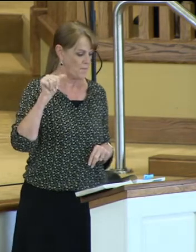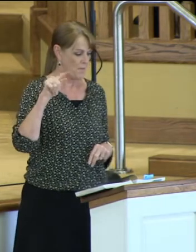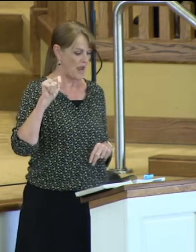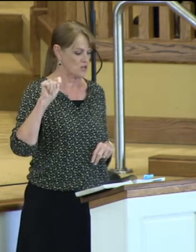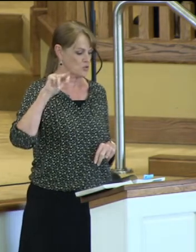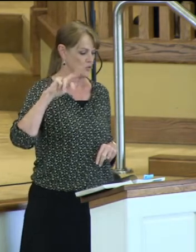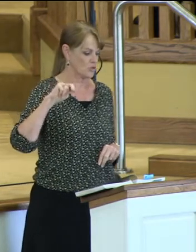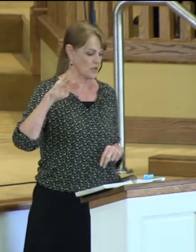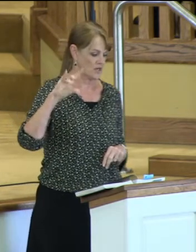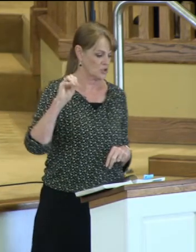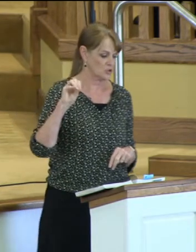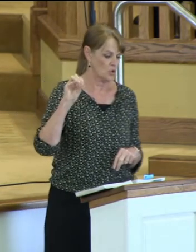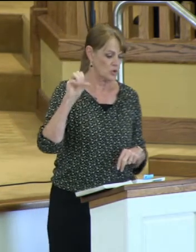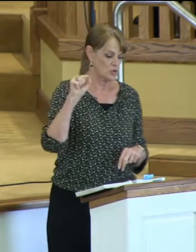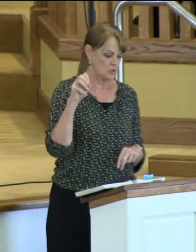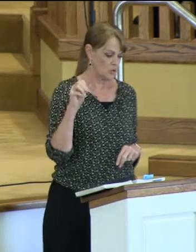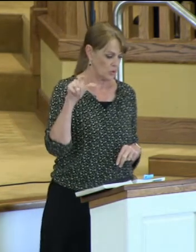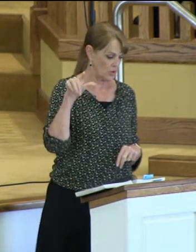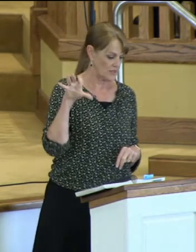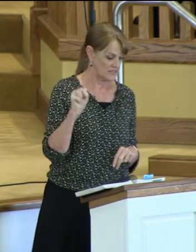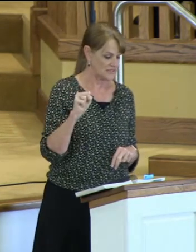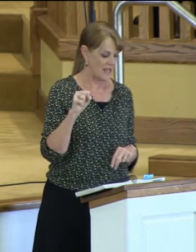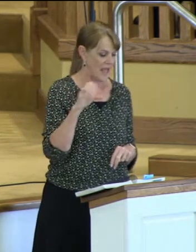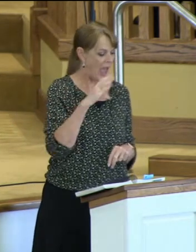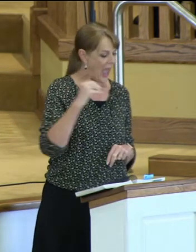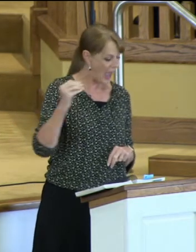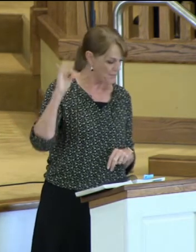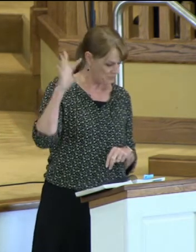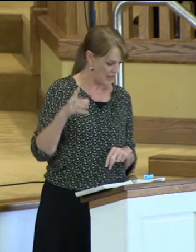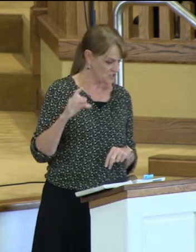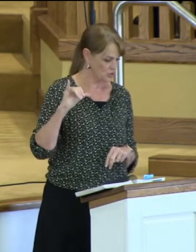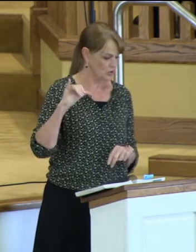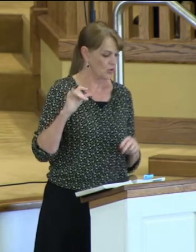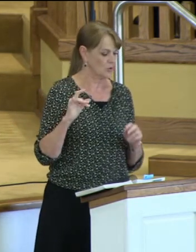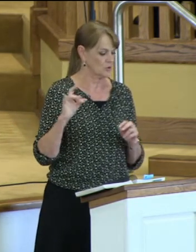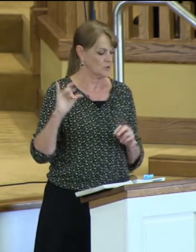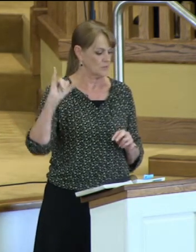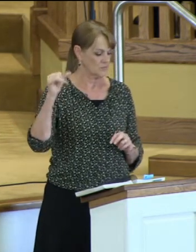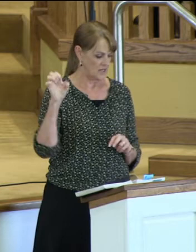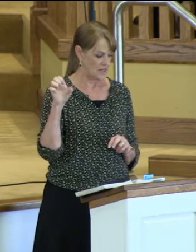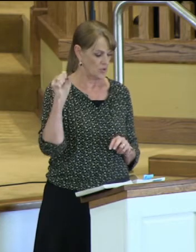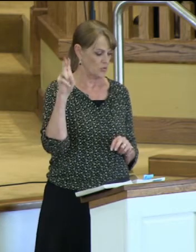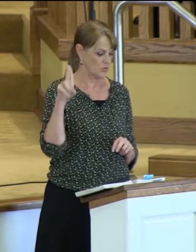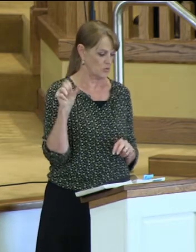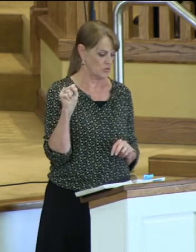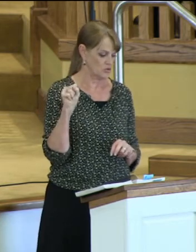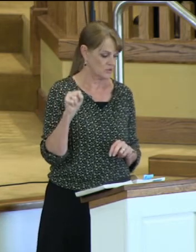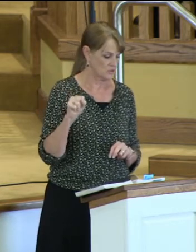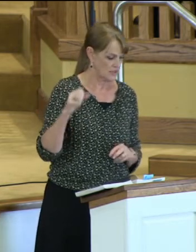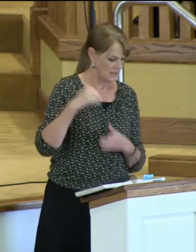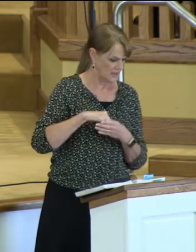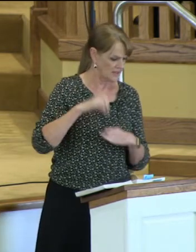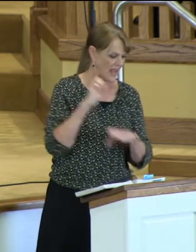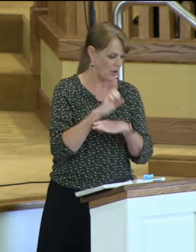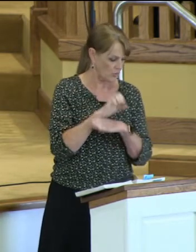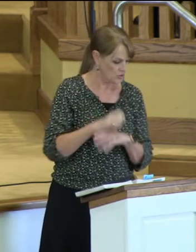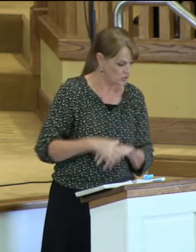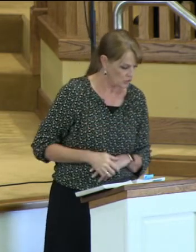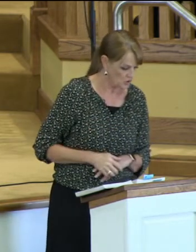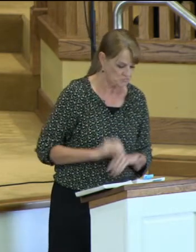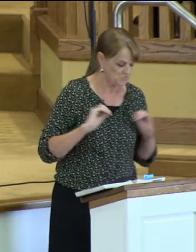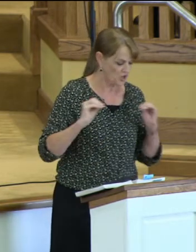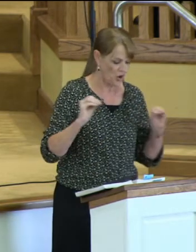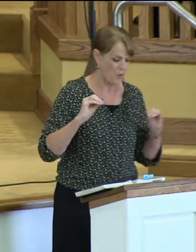Sama in Cayambe, Ecuador. Rey Davida Portaveo. They do not have a pastor at this time, so Pastor